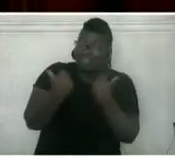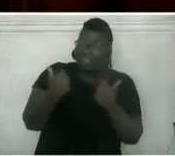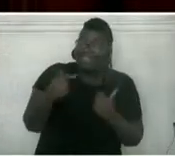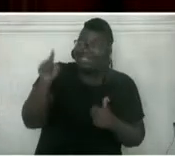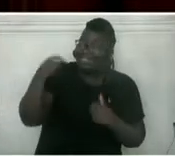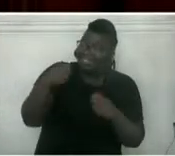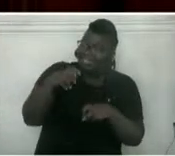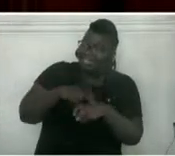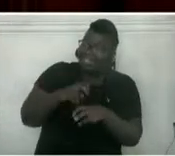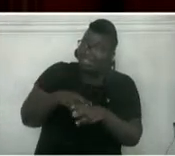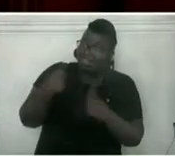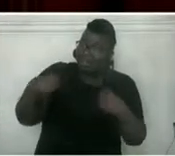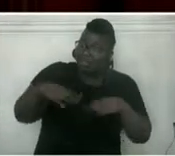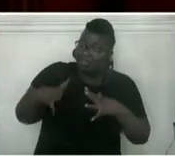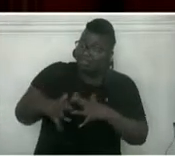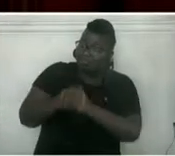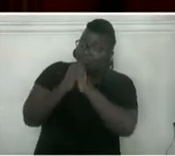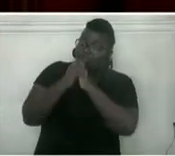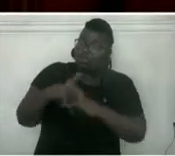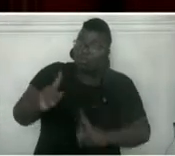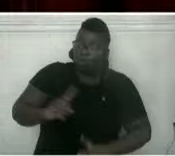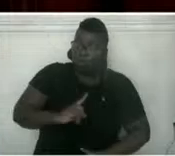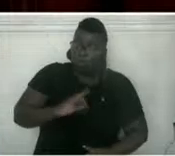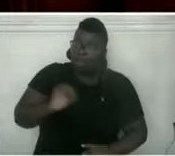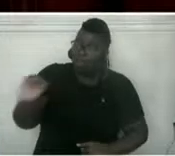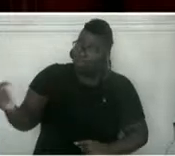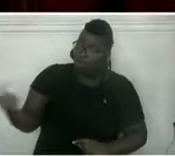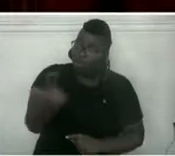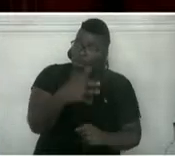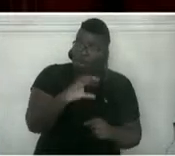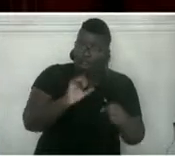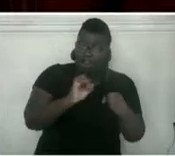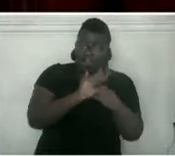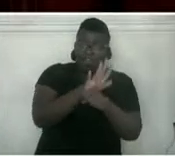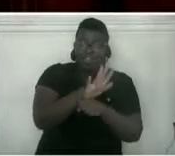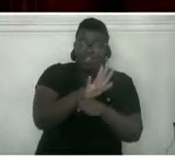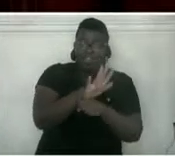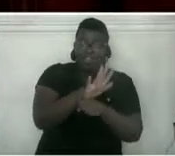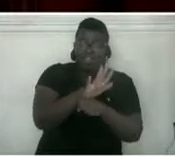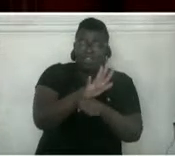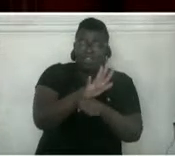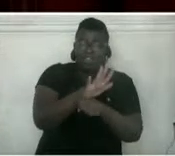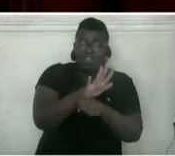us. We are all affected in one way or another by the rise of